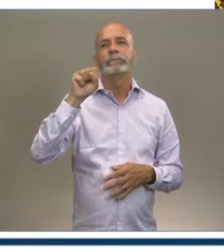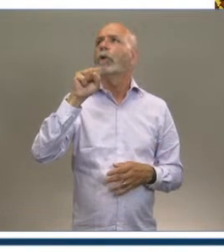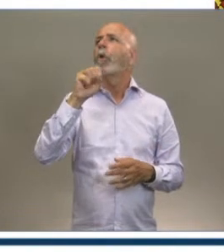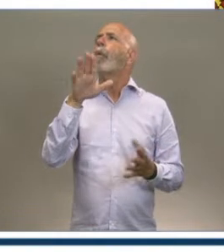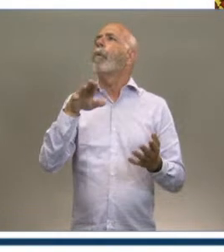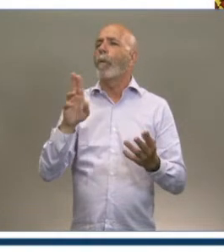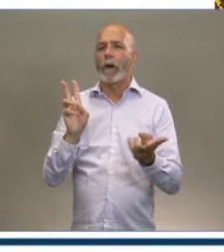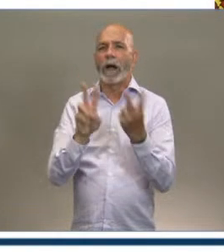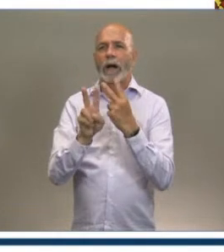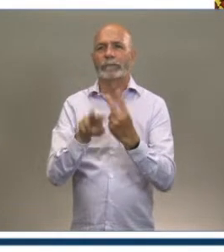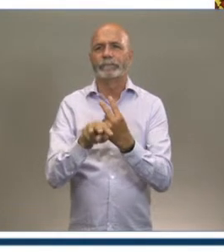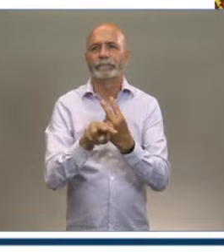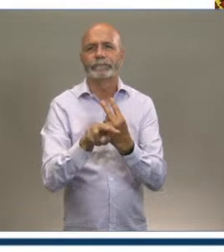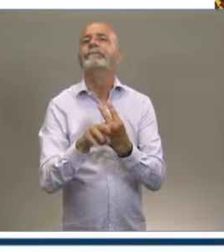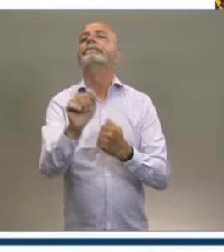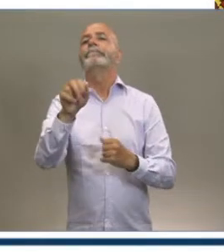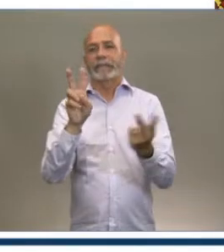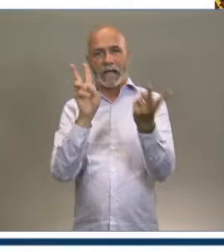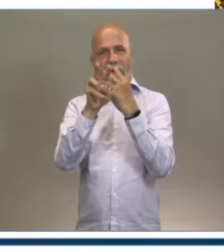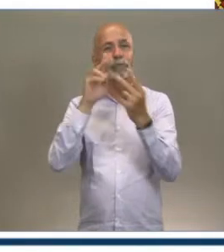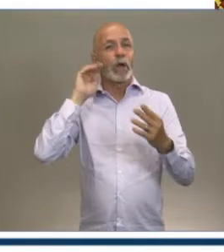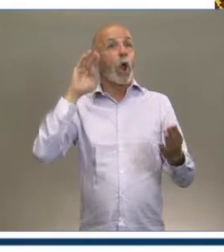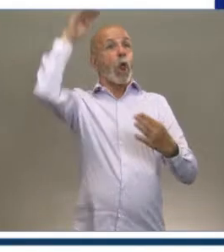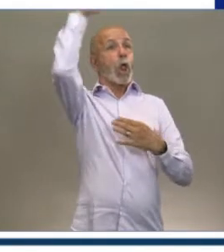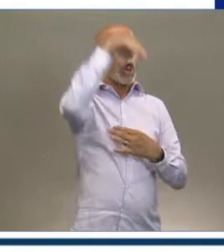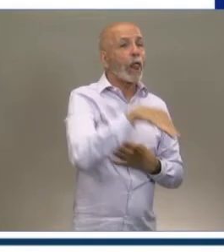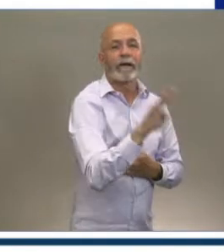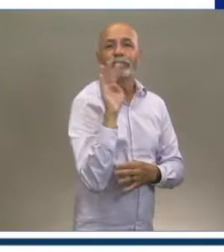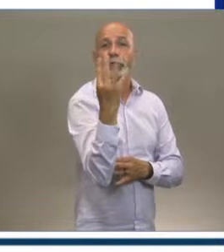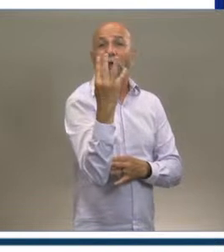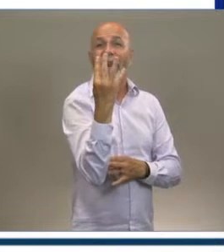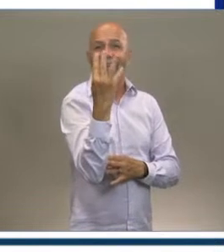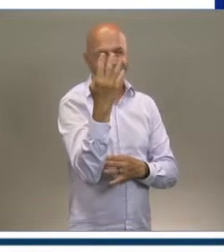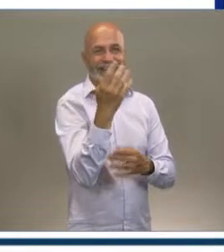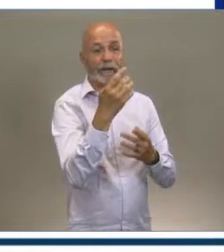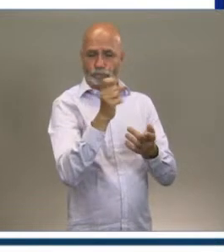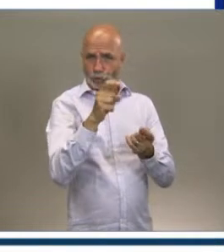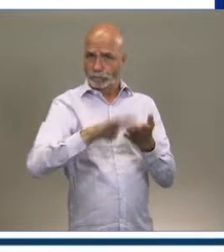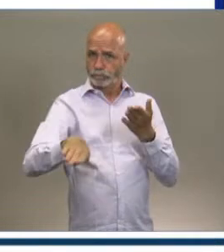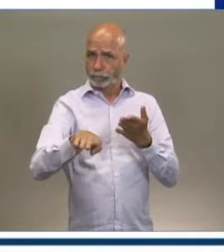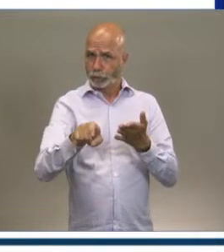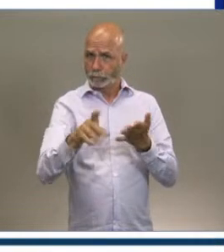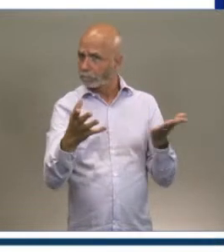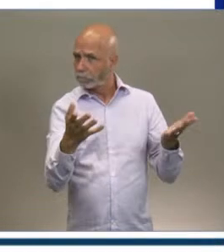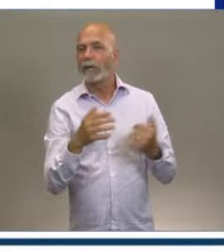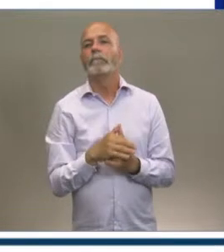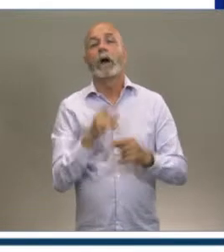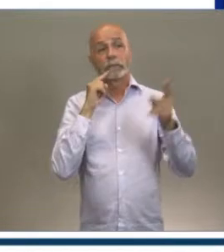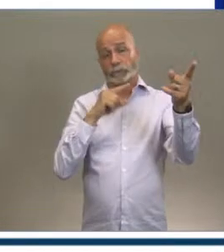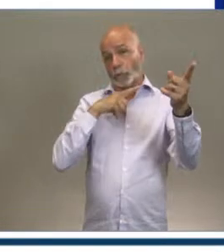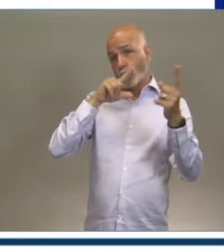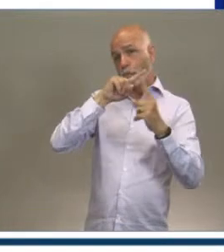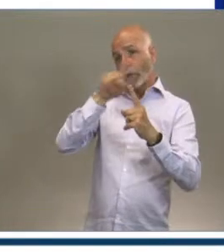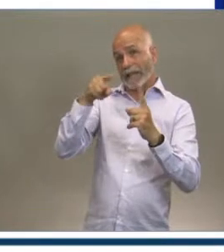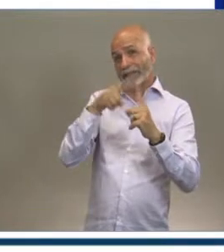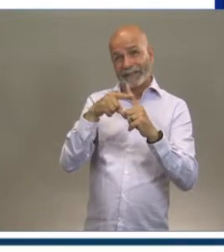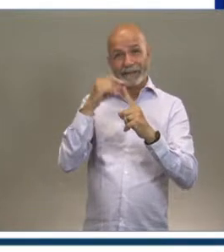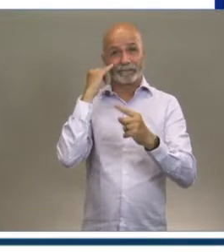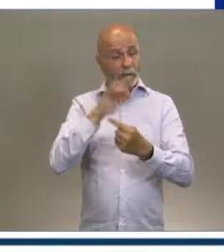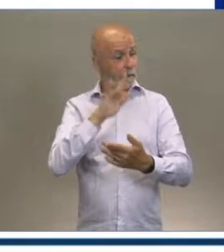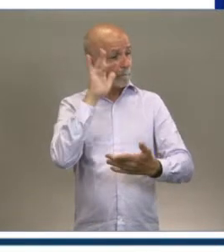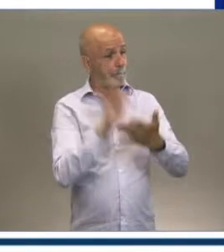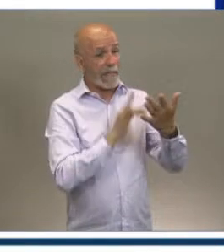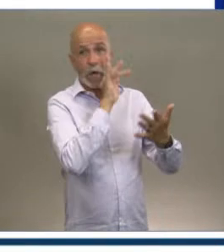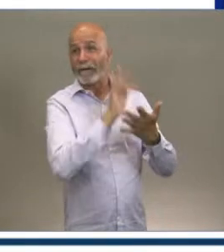the commitment has been once all the bonds are paid off for the project that we would be